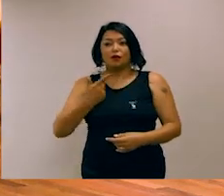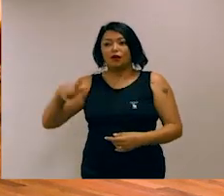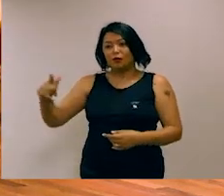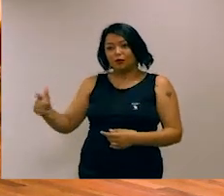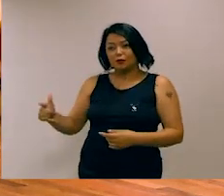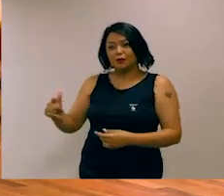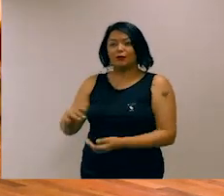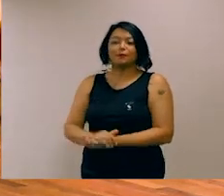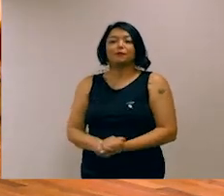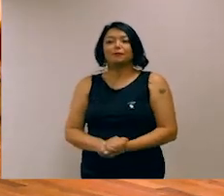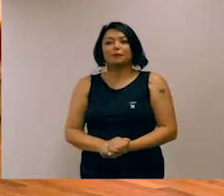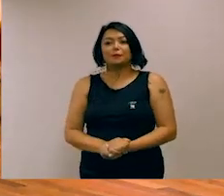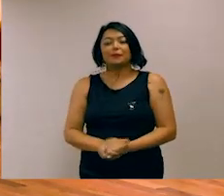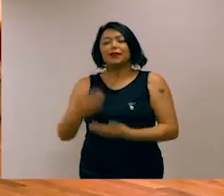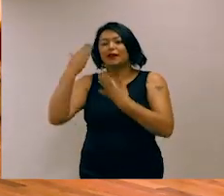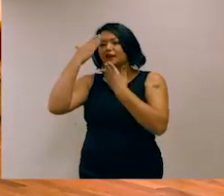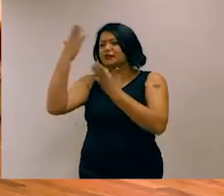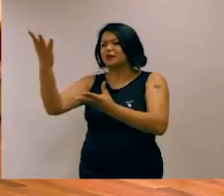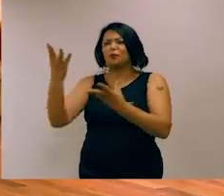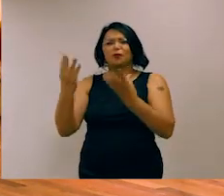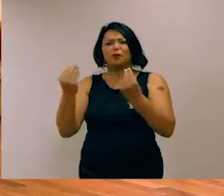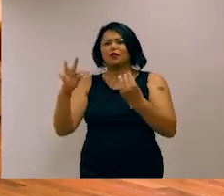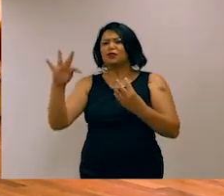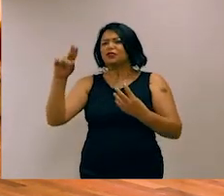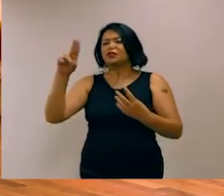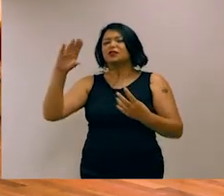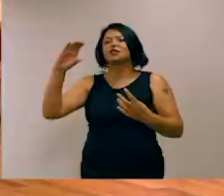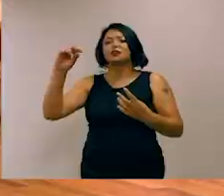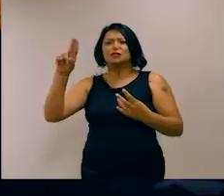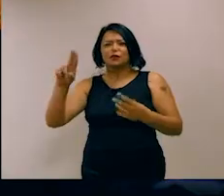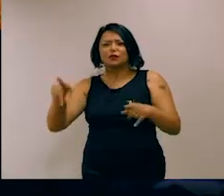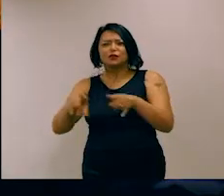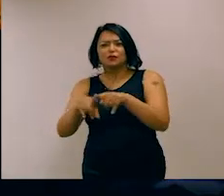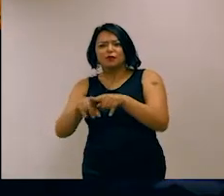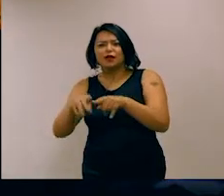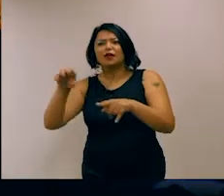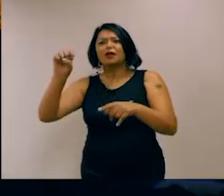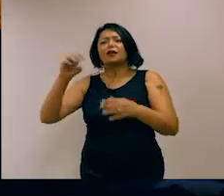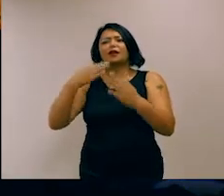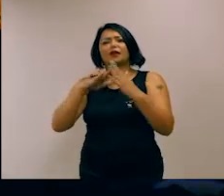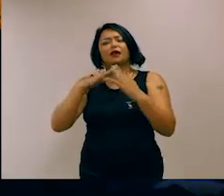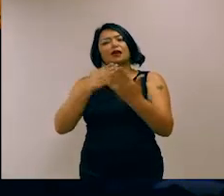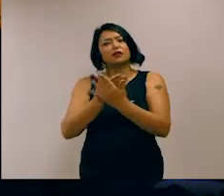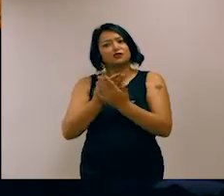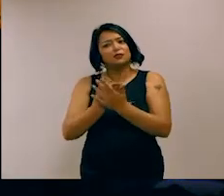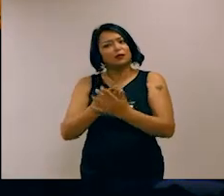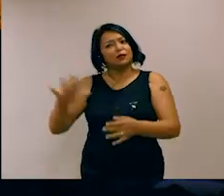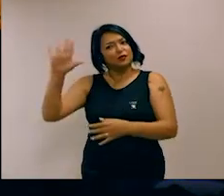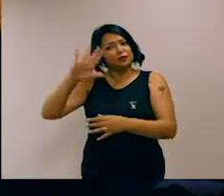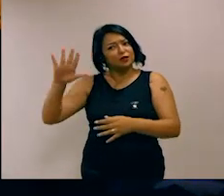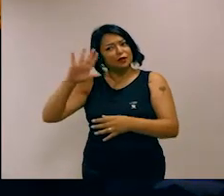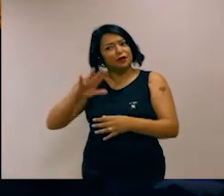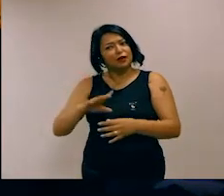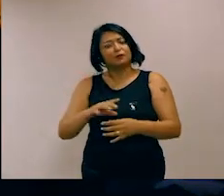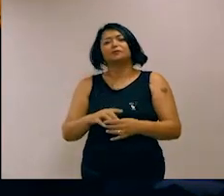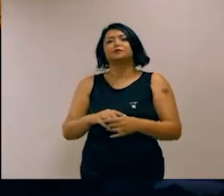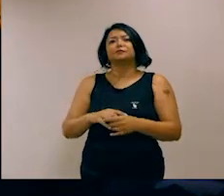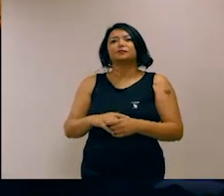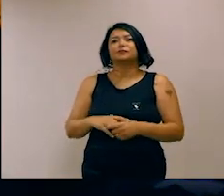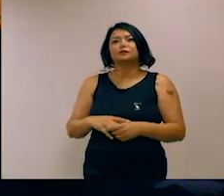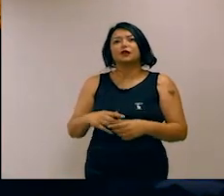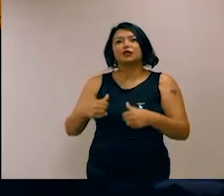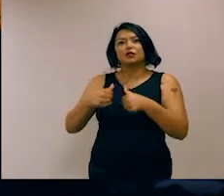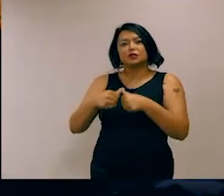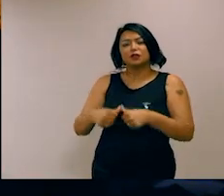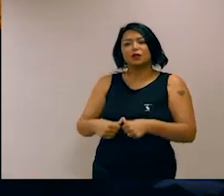Kaitsir. Quero agradecer muito ao TCU, CGU e ENAP por ter nos convidado para falar aqui. E